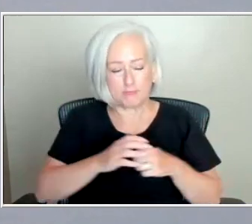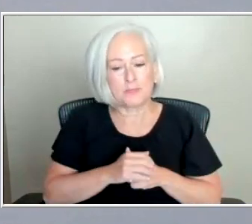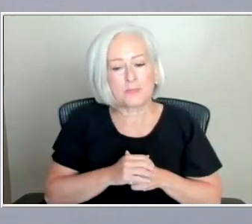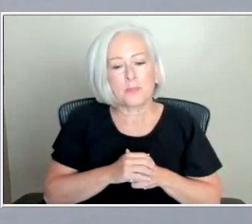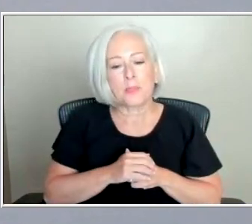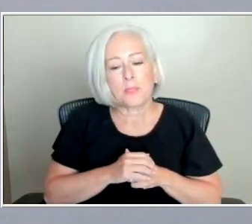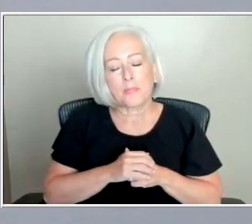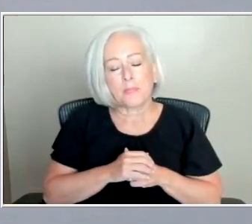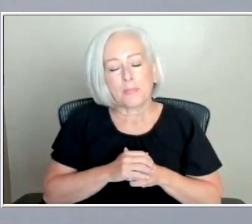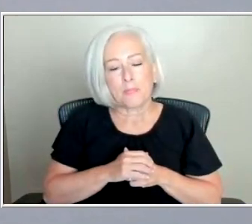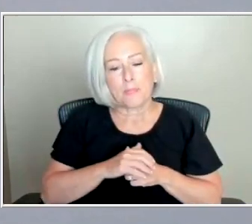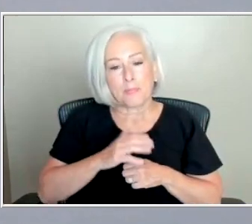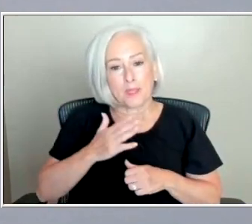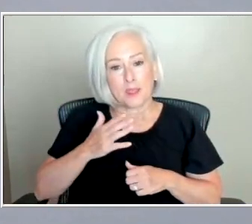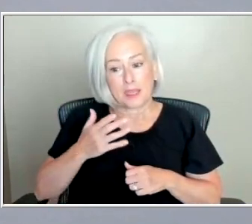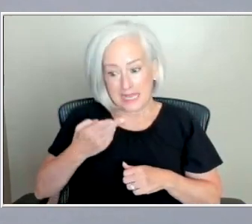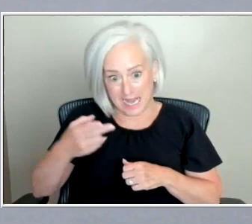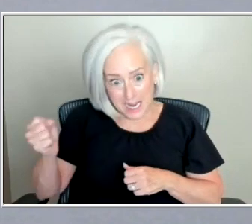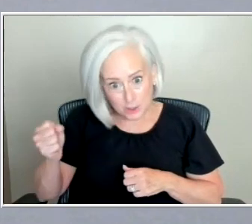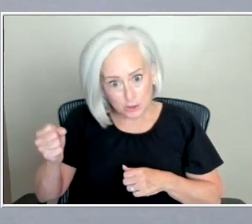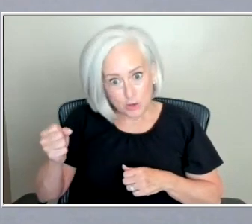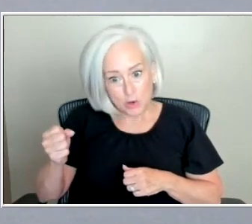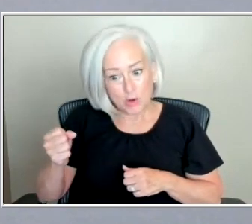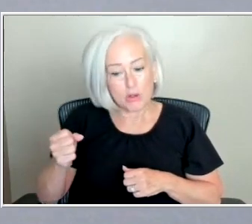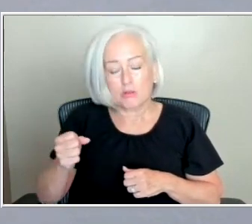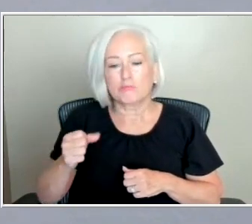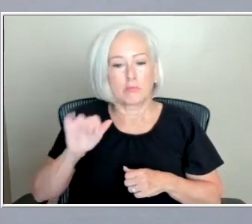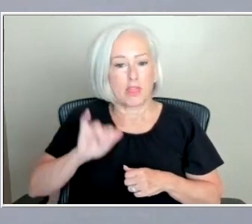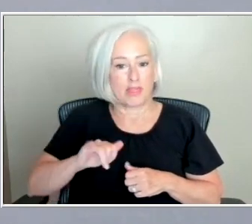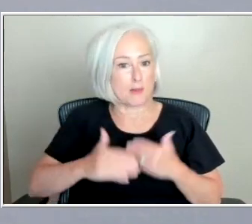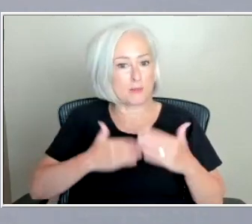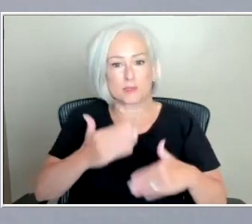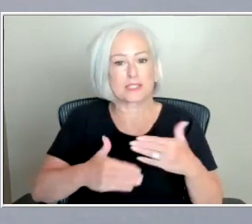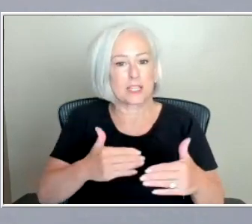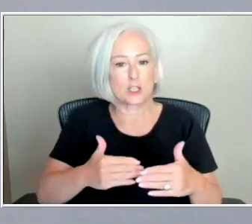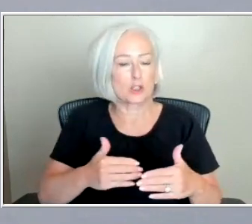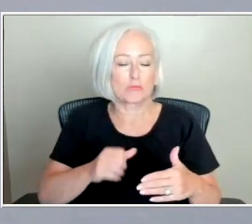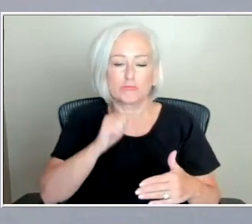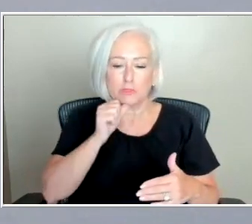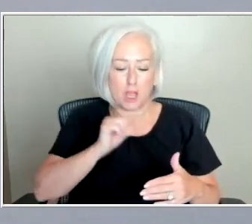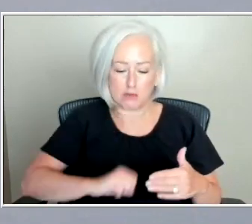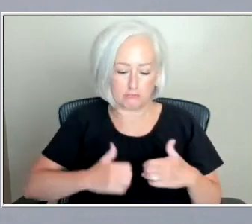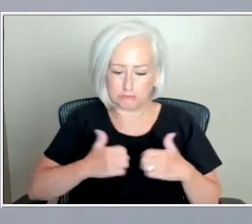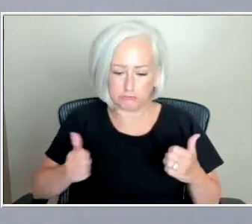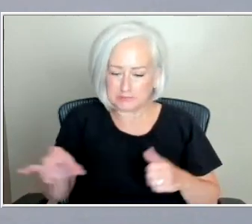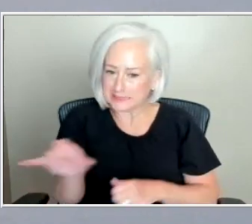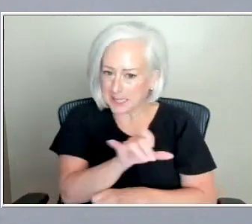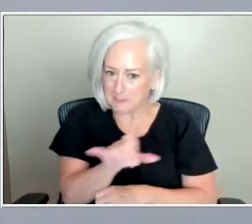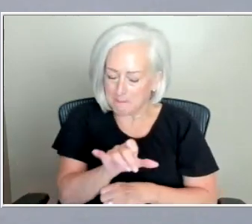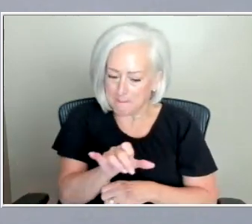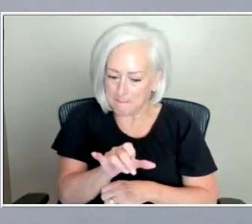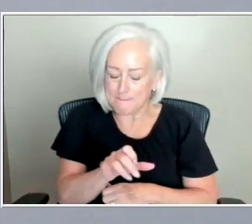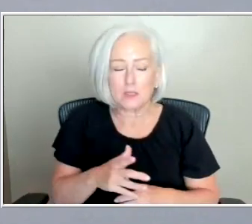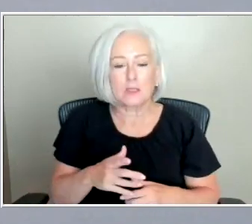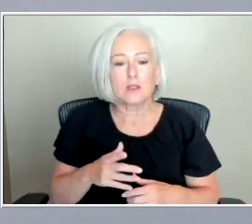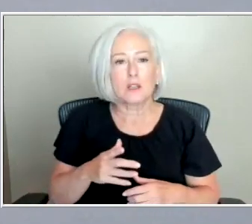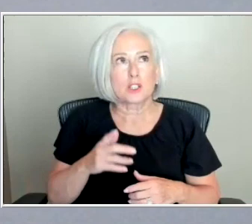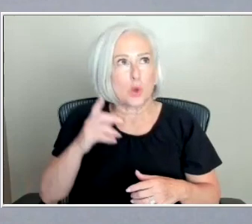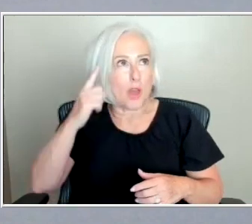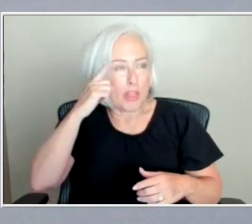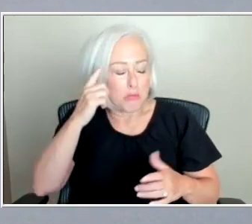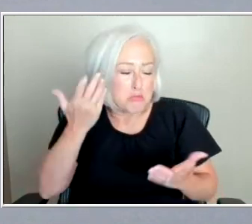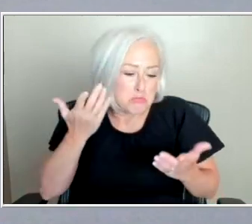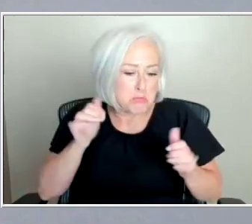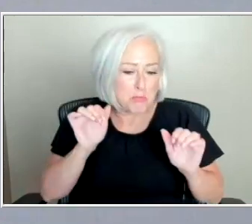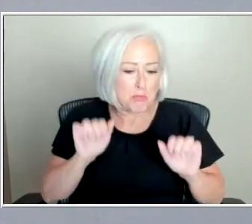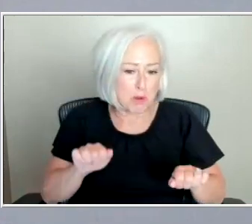And the procedure I had in high school was also non-invasive, so I had an idea that it could be done. So when it was finally